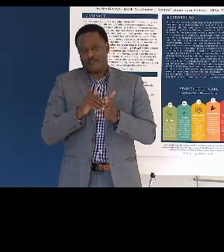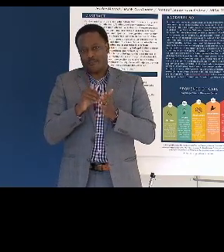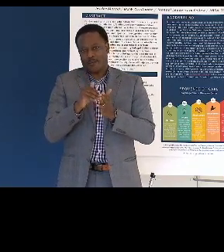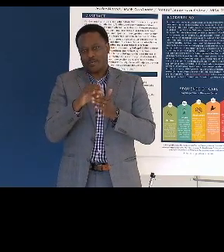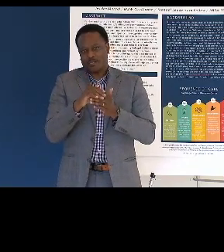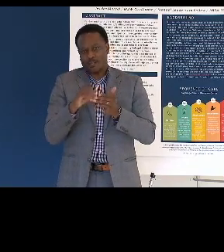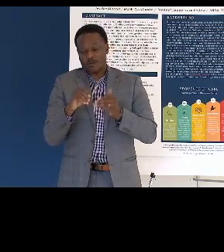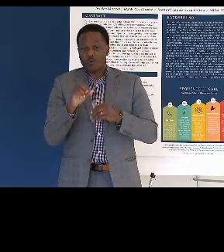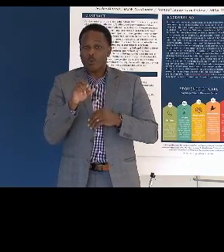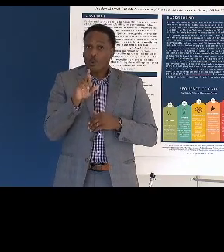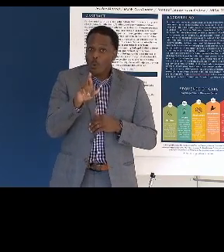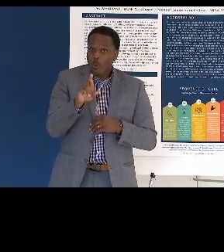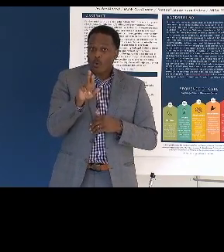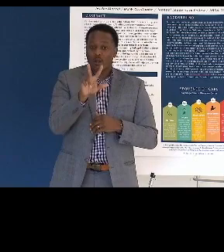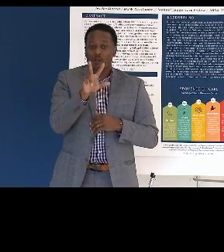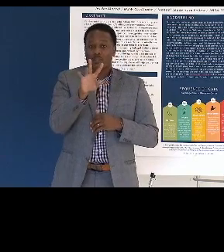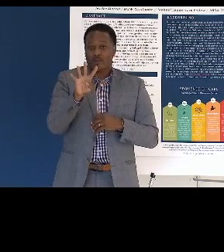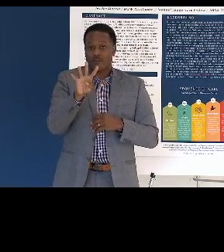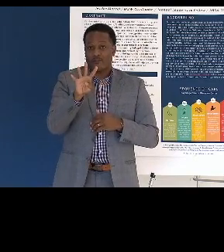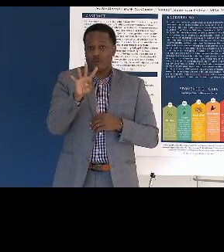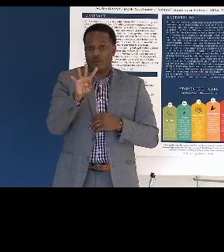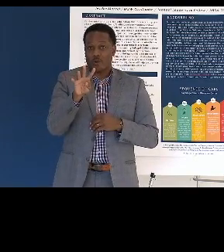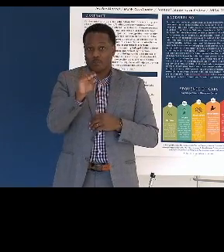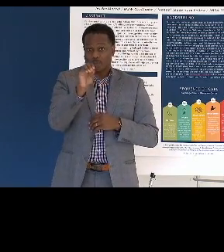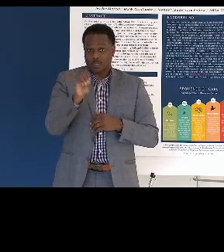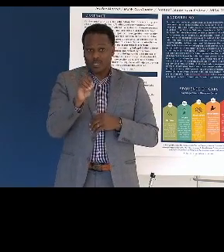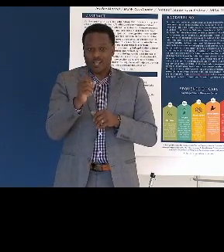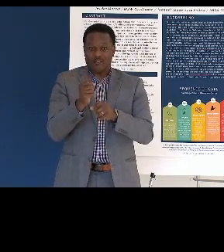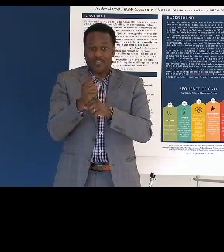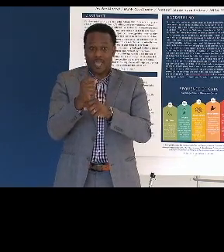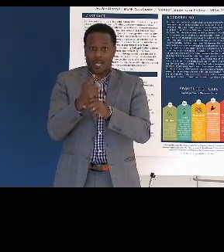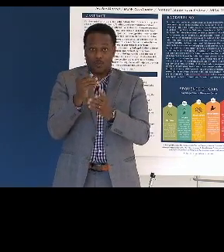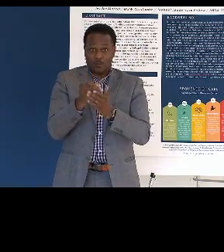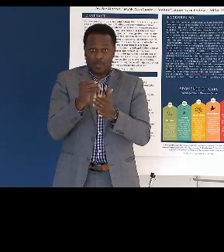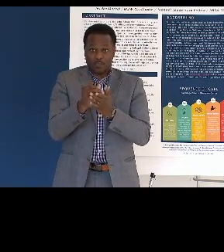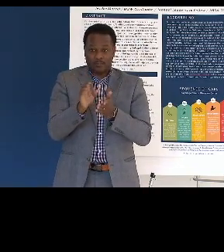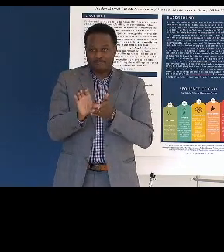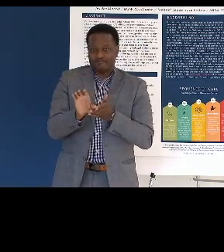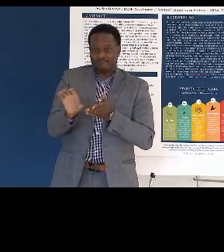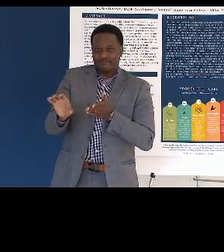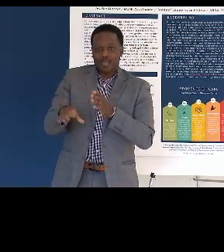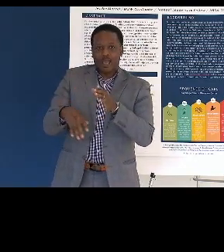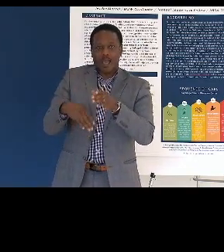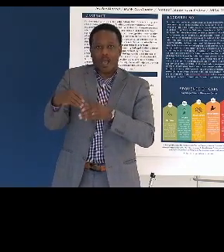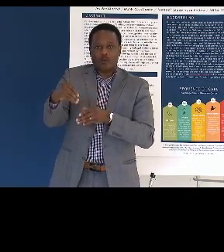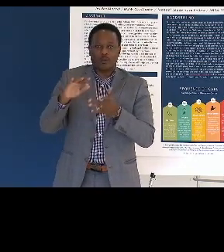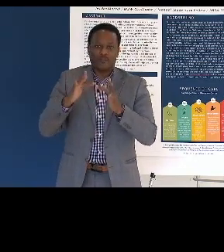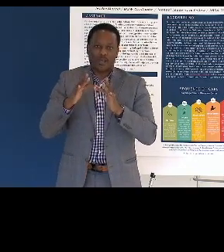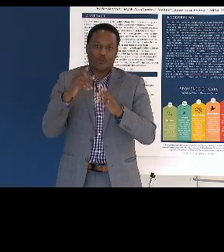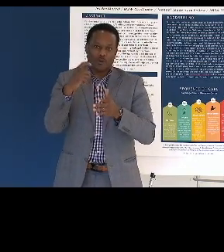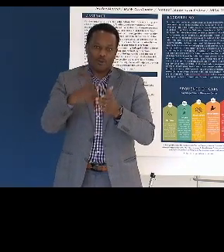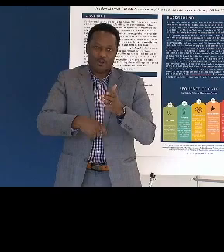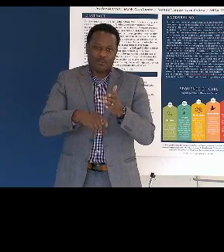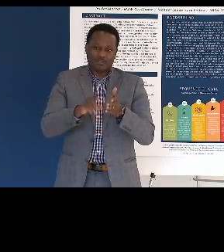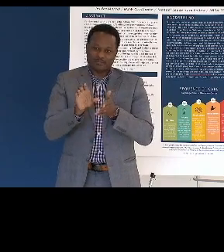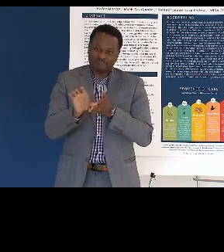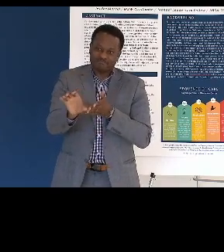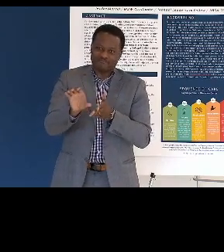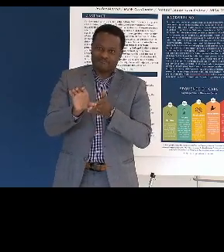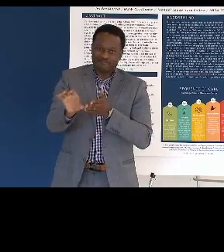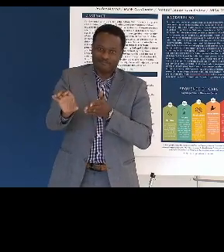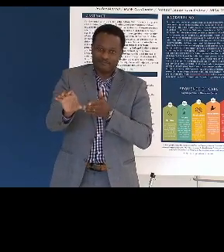or 34% of our annual budget, was allocated towards out-of-network costs. In